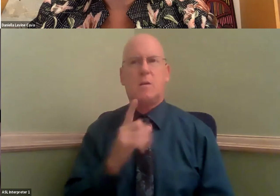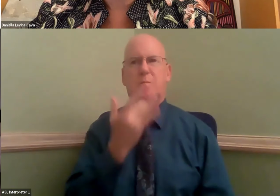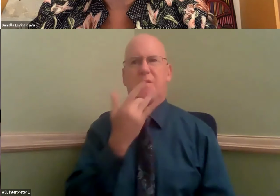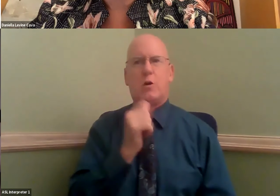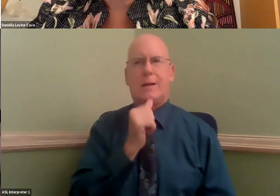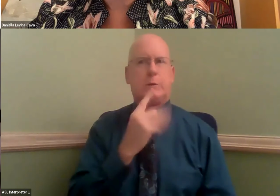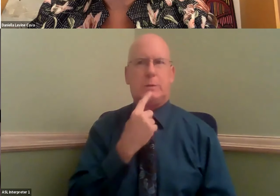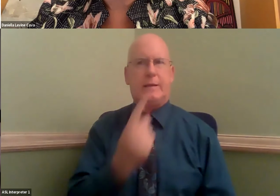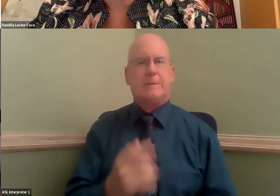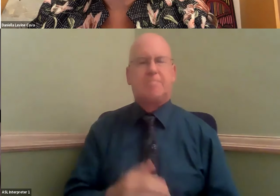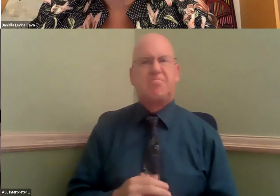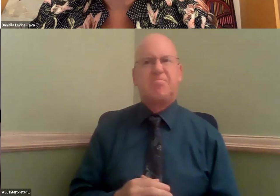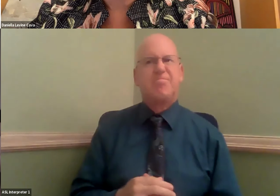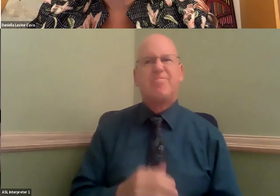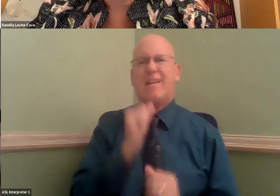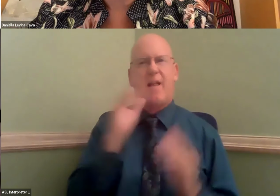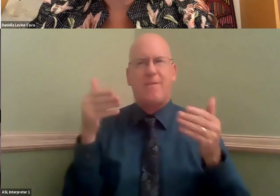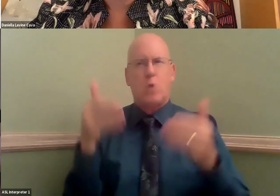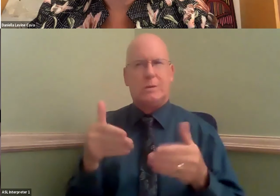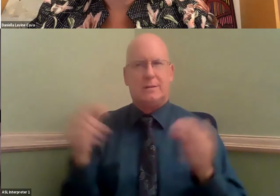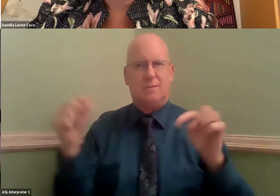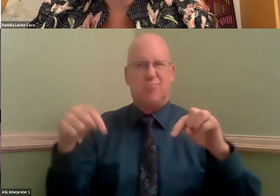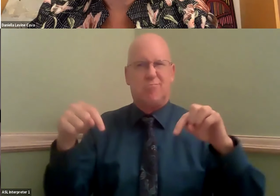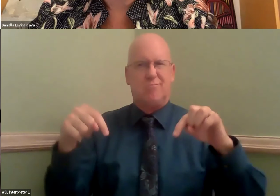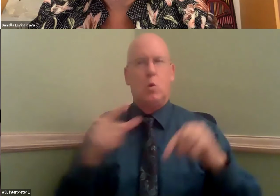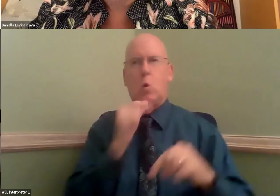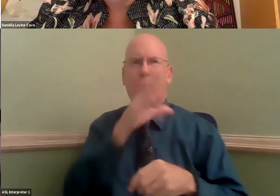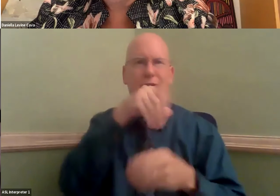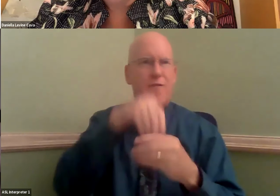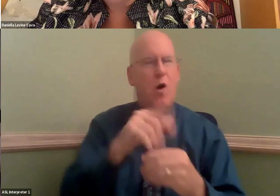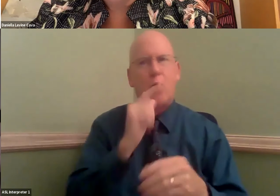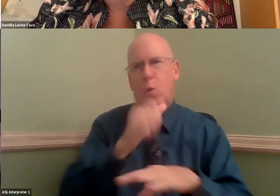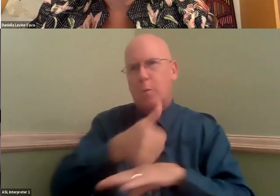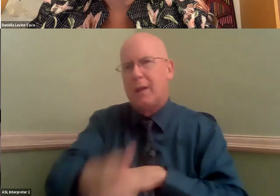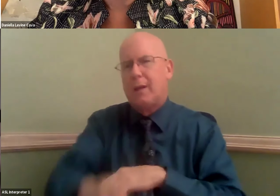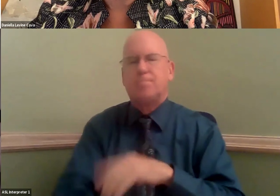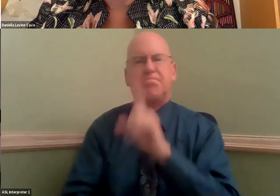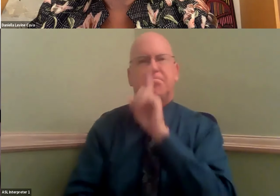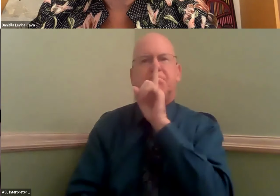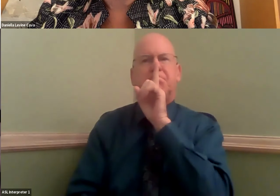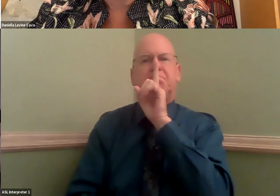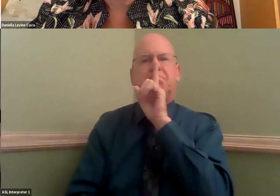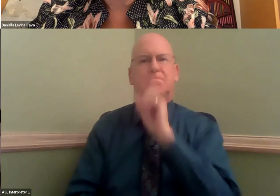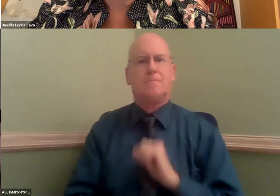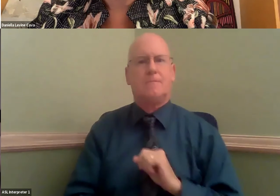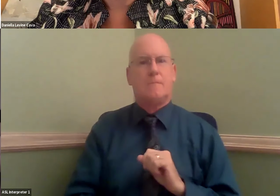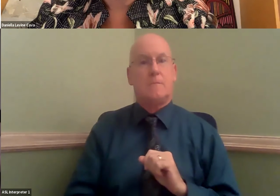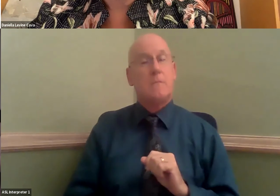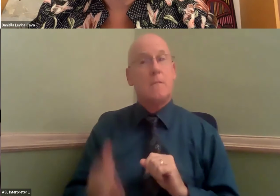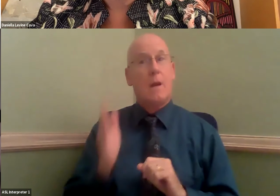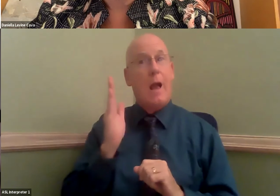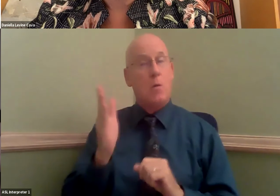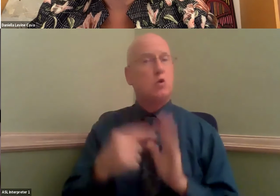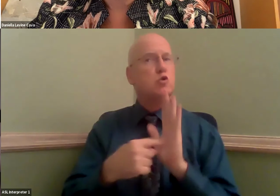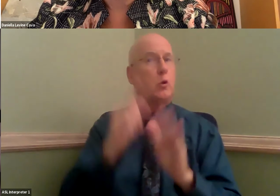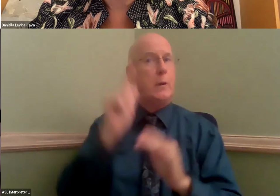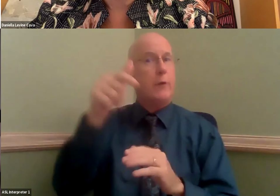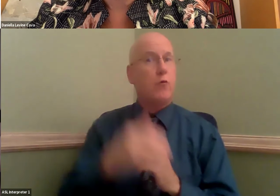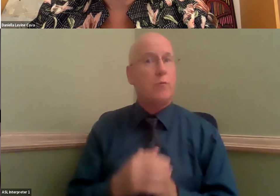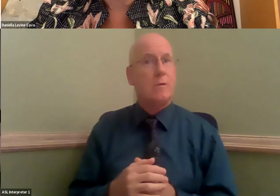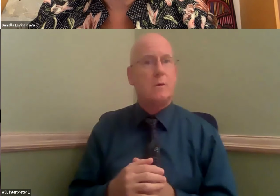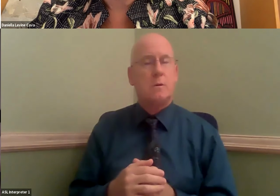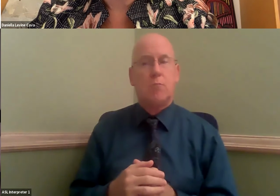I don't know if that's the focus. This is not the focus about who's involved in this form. Okay. But I'll be more than happy to demonstrate it later. Okay. All